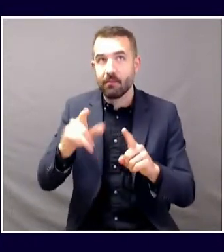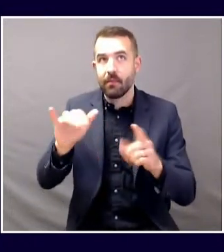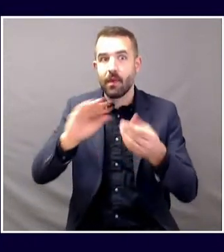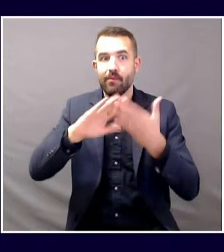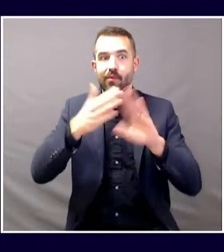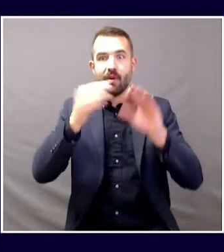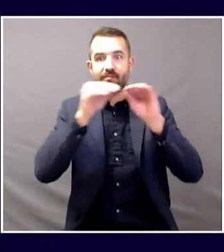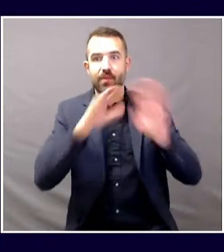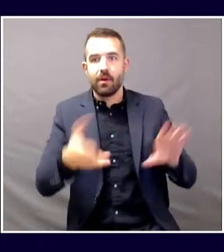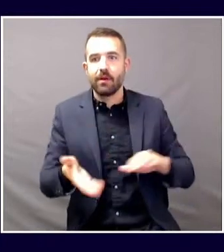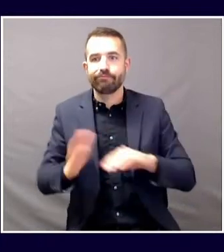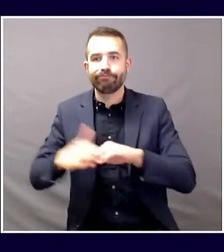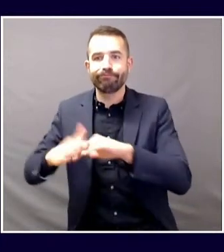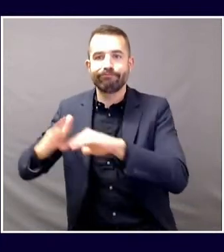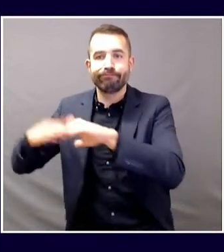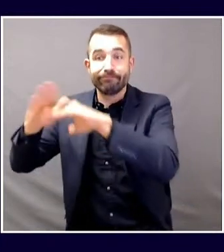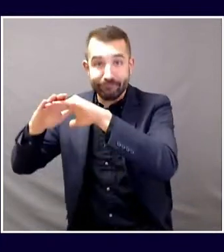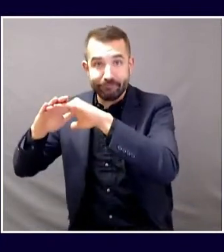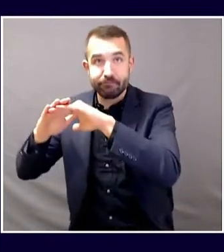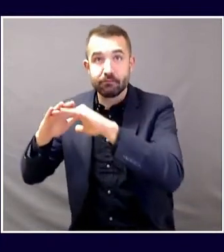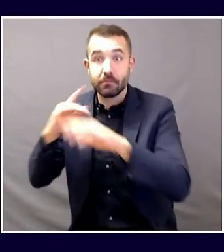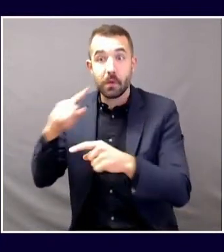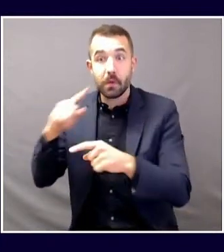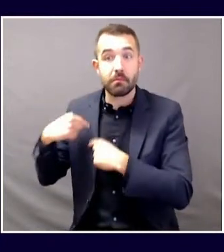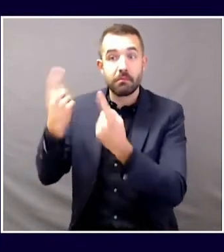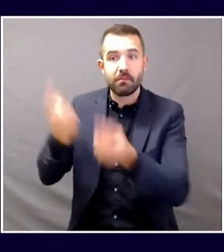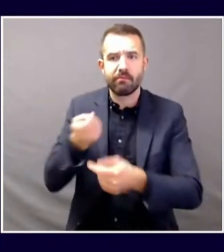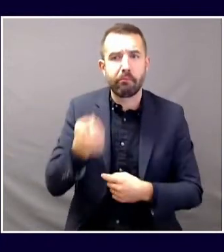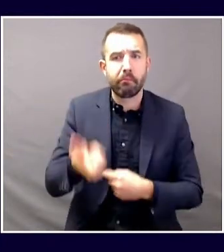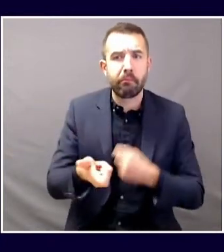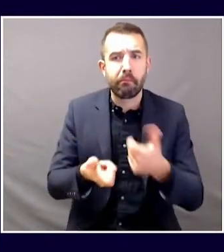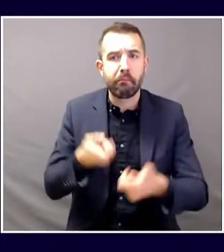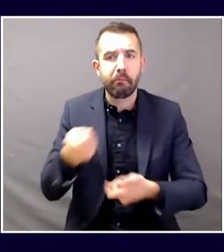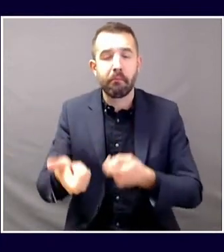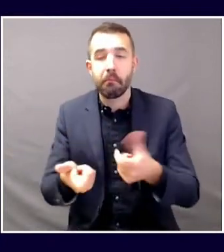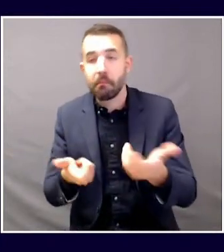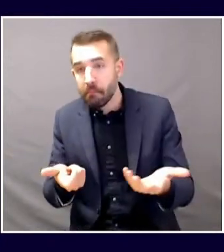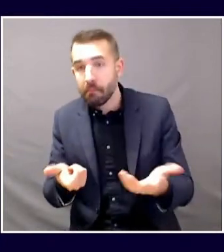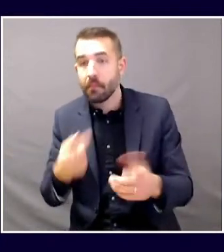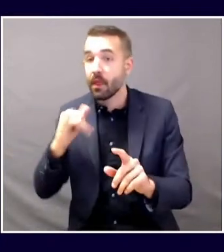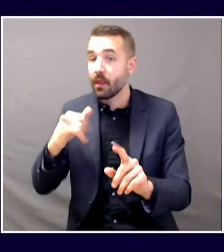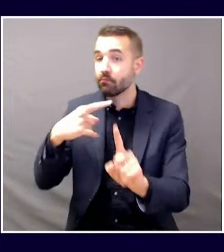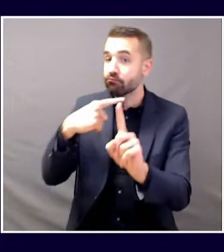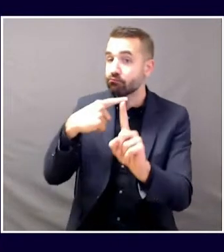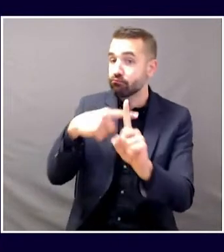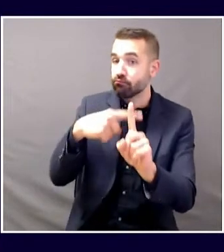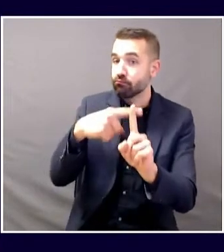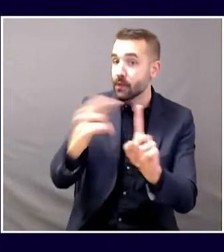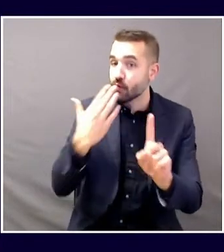has been limited to date is not only just a good thing, it's also not an accident.